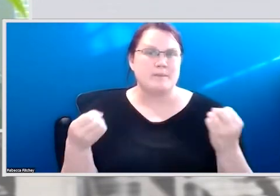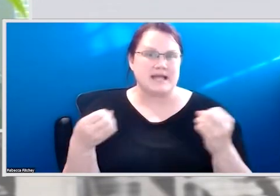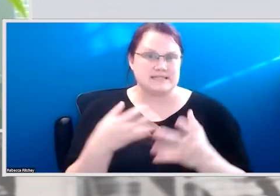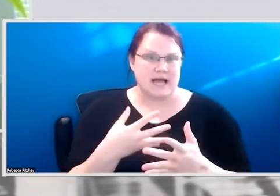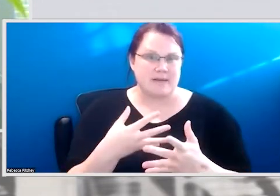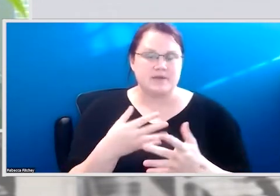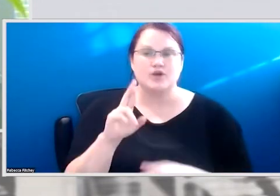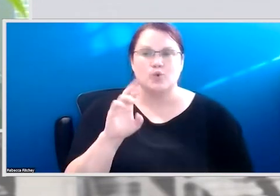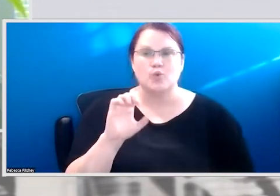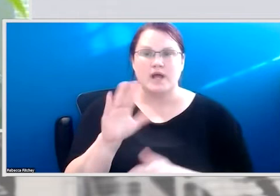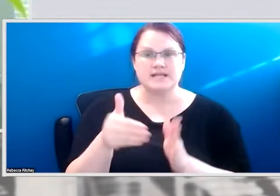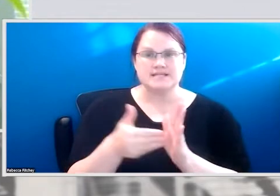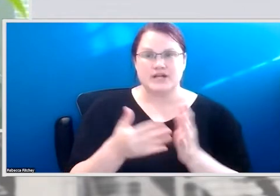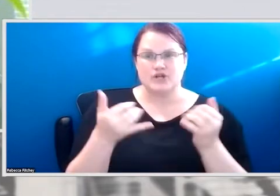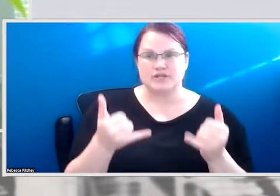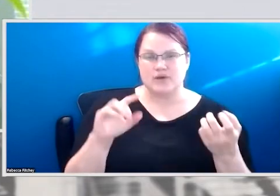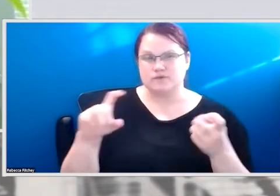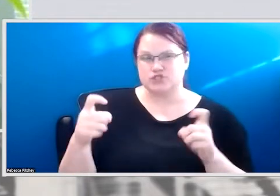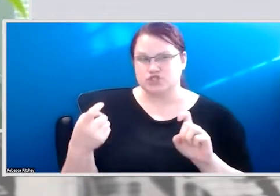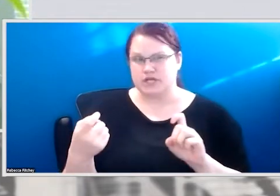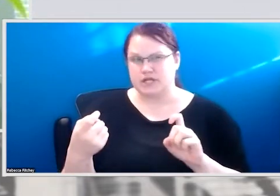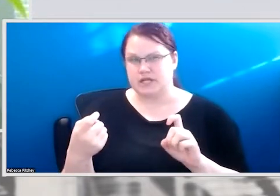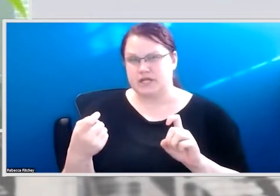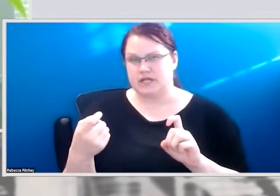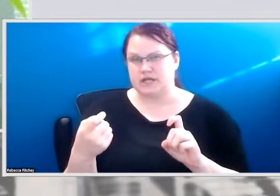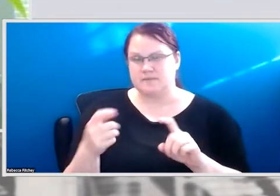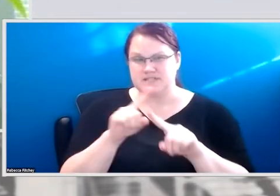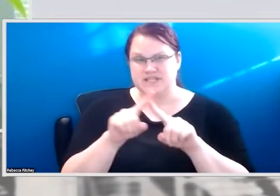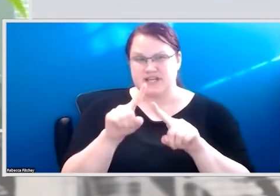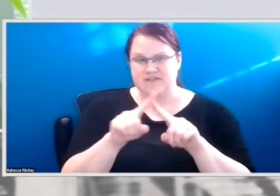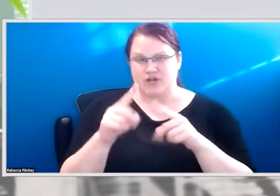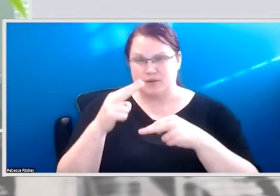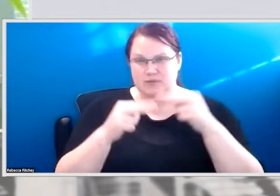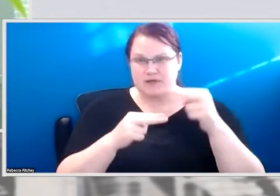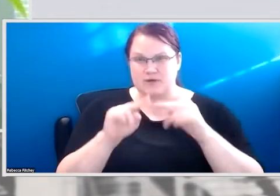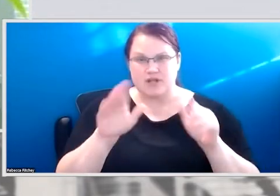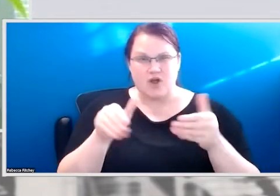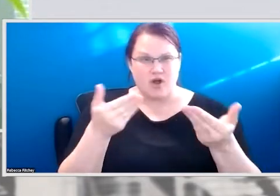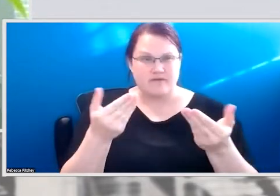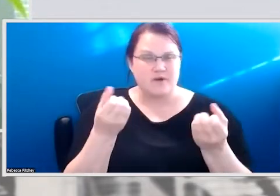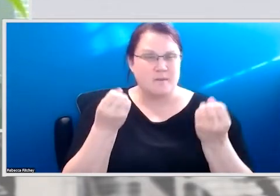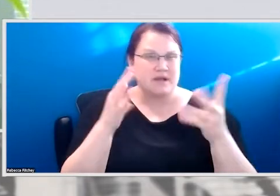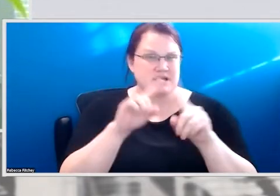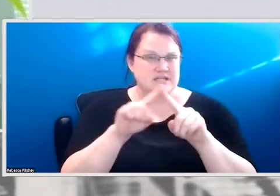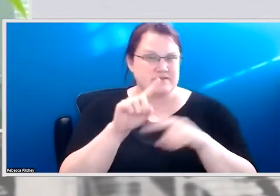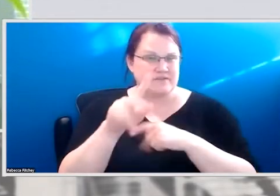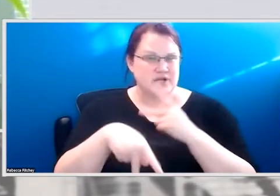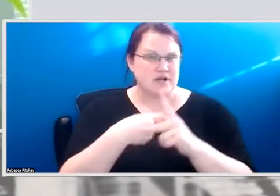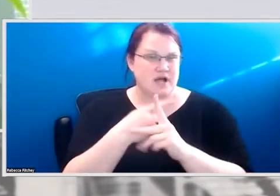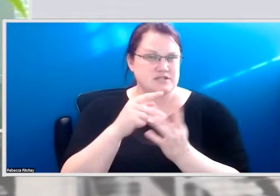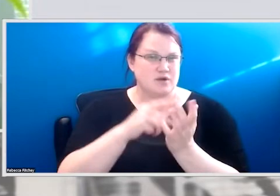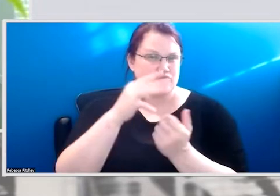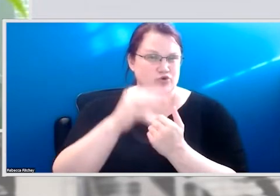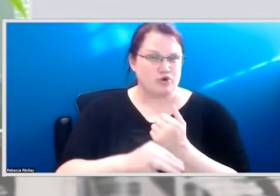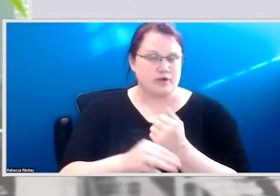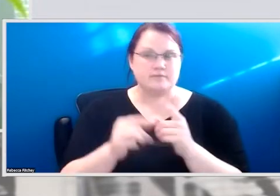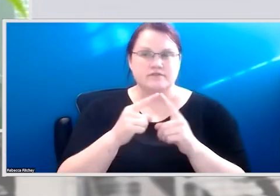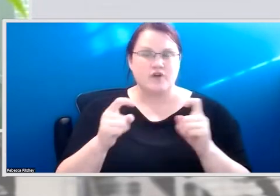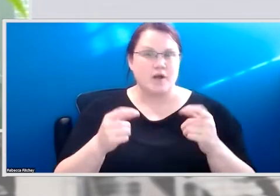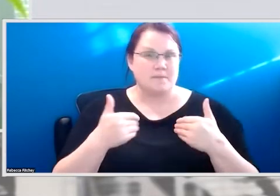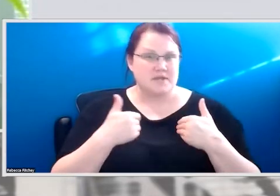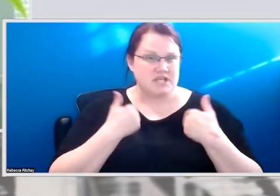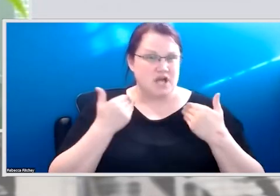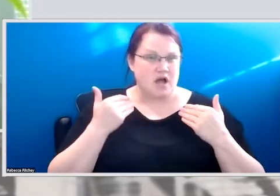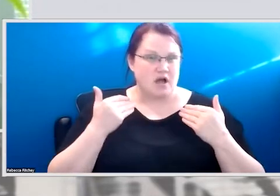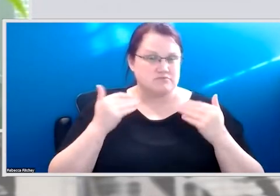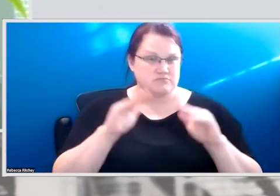really changed into these kind of Swiss Army knife style buildings that can offer so many different types of programs, literally from very young children all the way